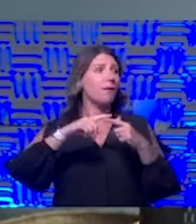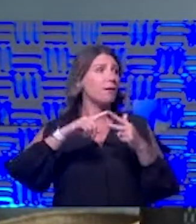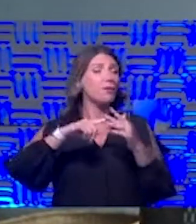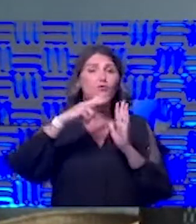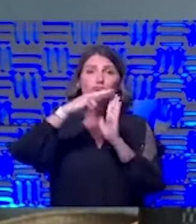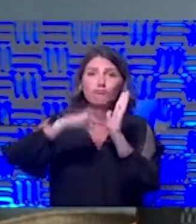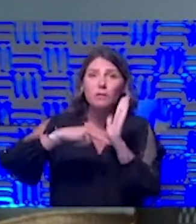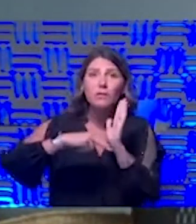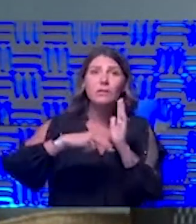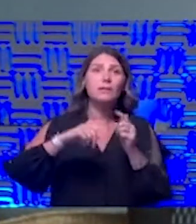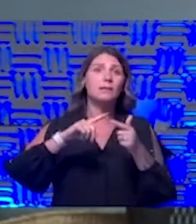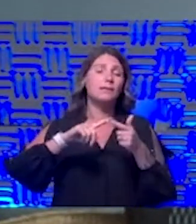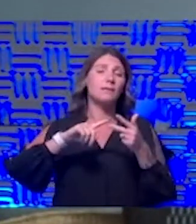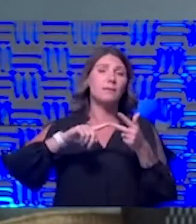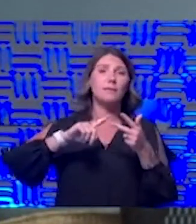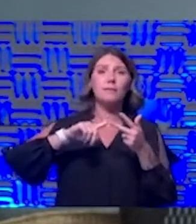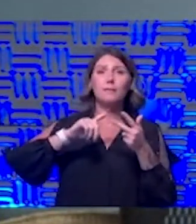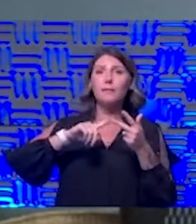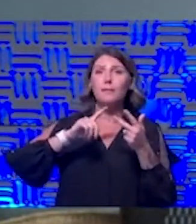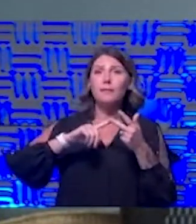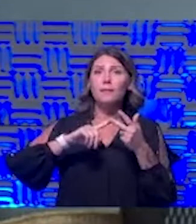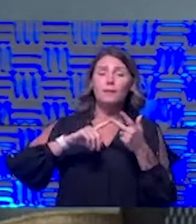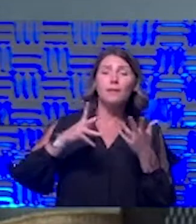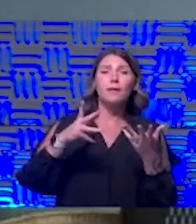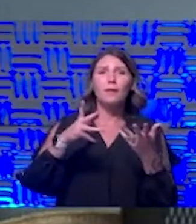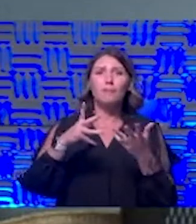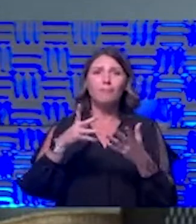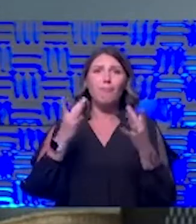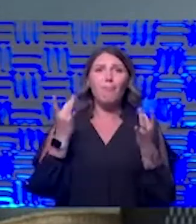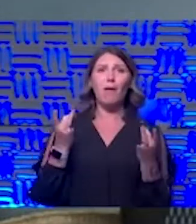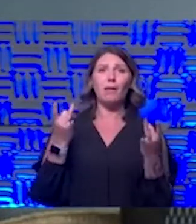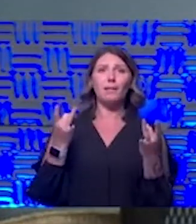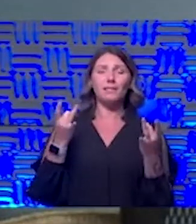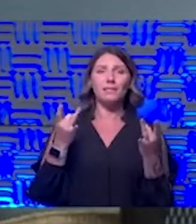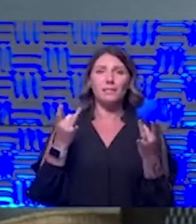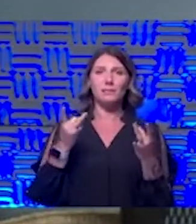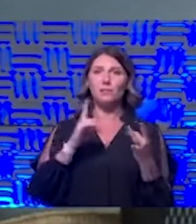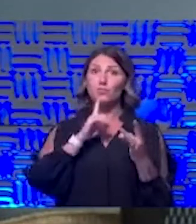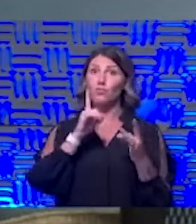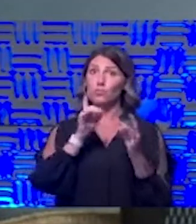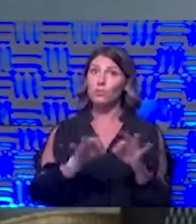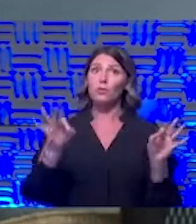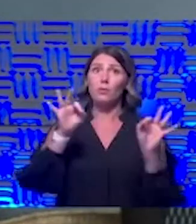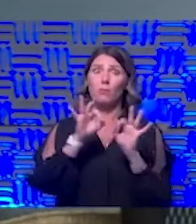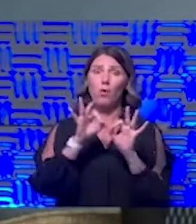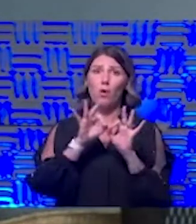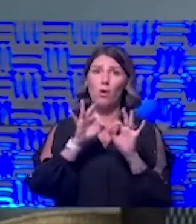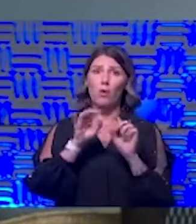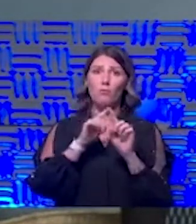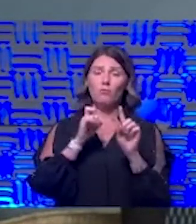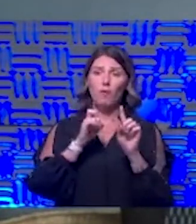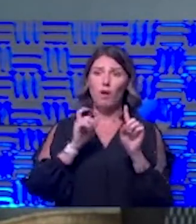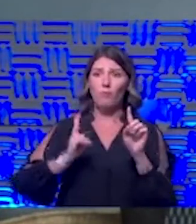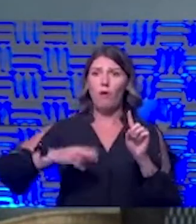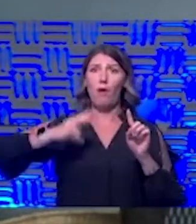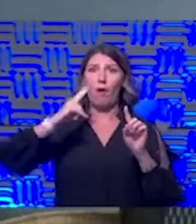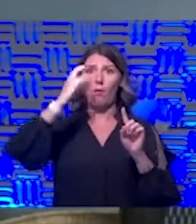meditation, mindfulness, those things are really critical when you're trying to shift from hypervigilance into some kind